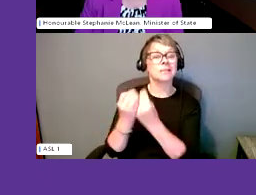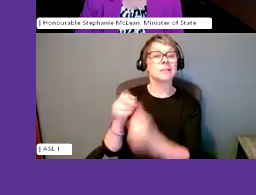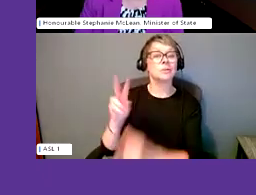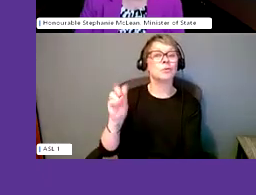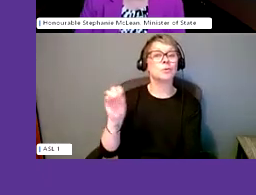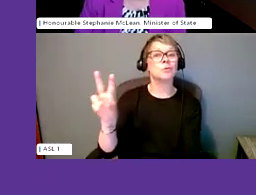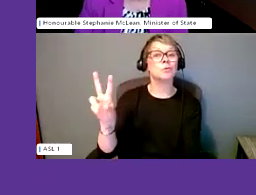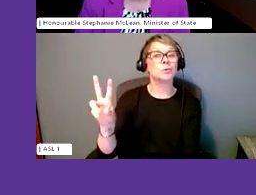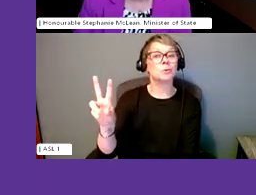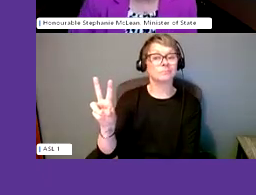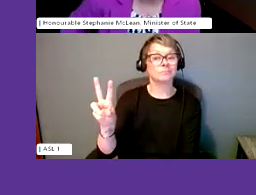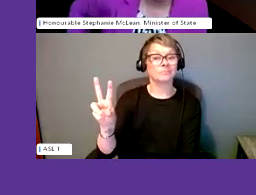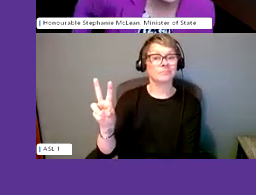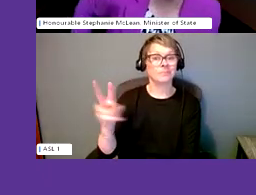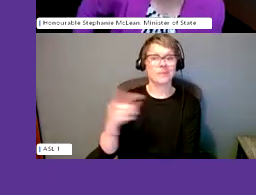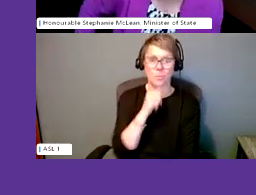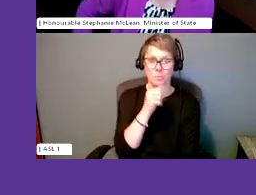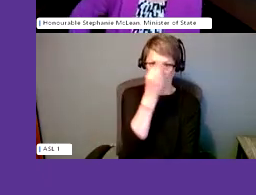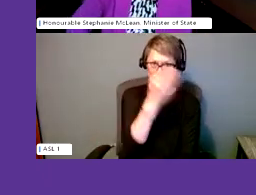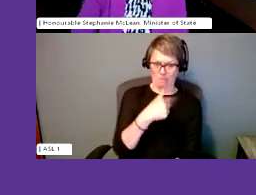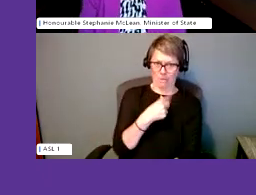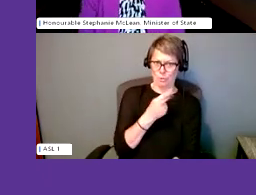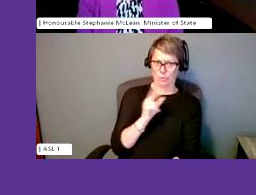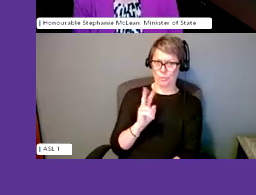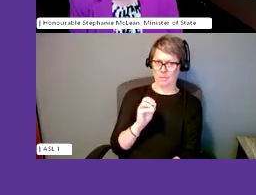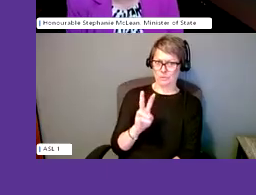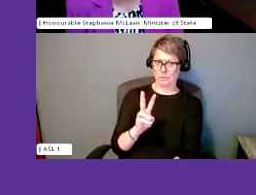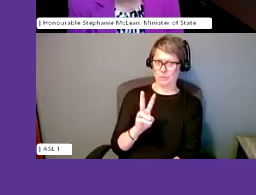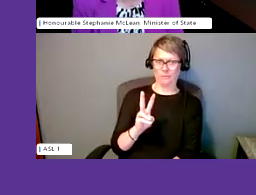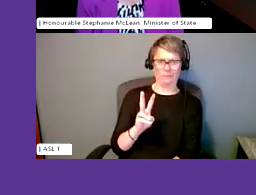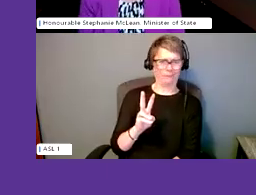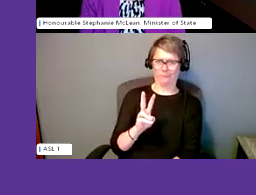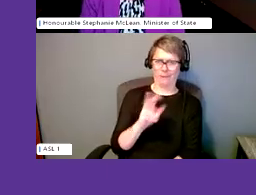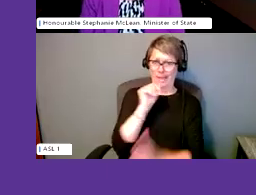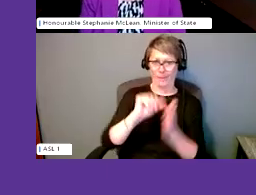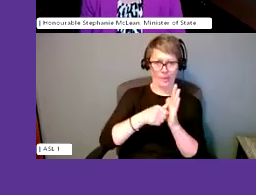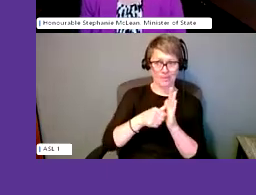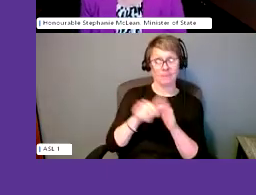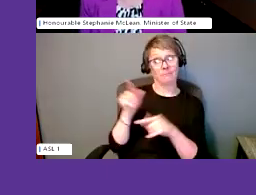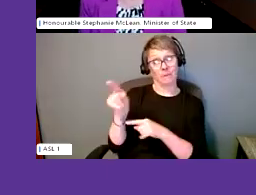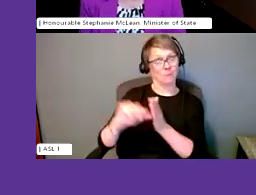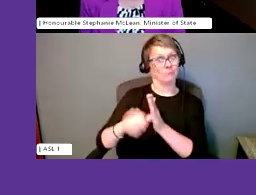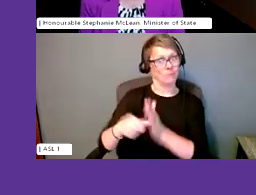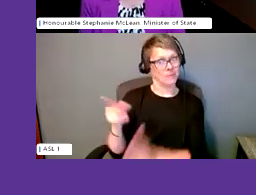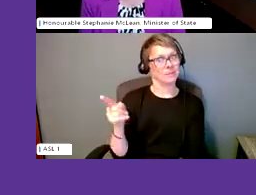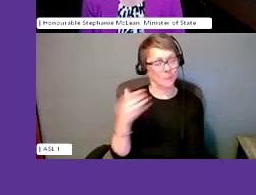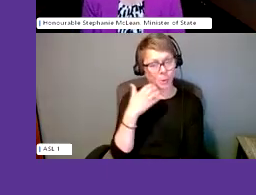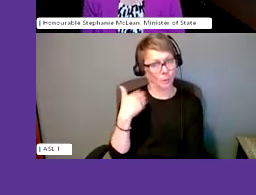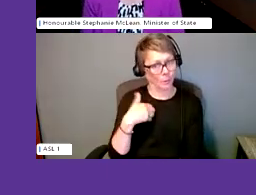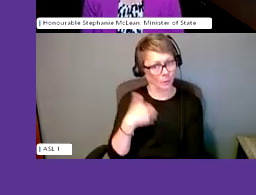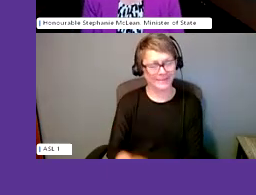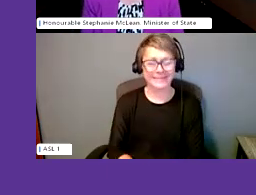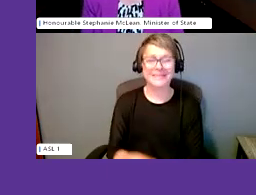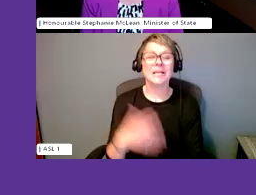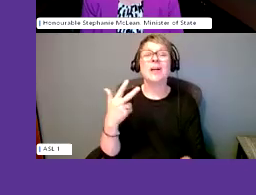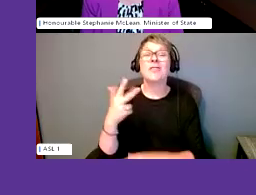I won't tell you what I was doing in 2002. It's not nearly as impressive. With nearly 3 decades in the